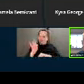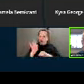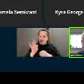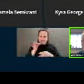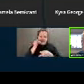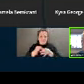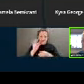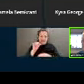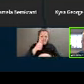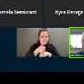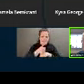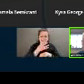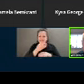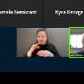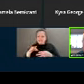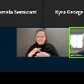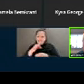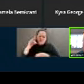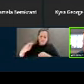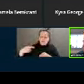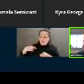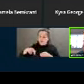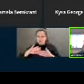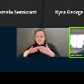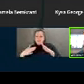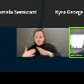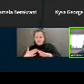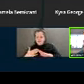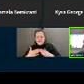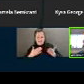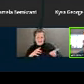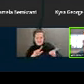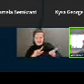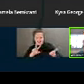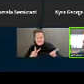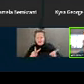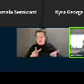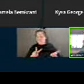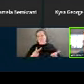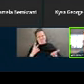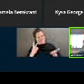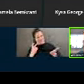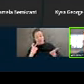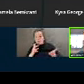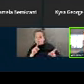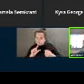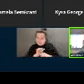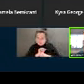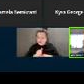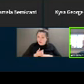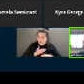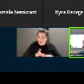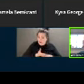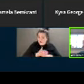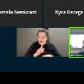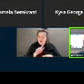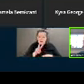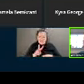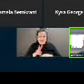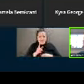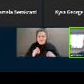there. And it's not. Las Vegas is a community, just like any other. And so listening to the local leadership